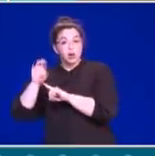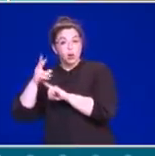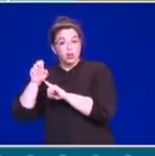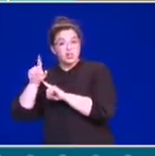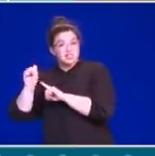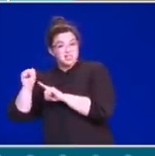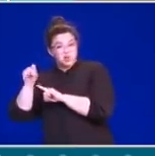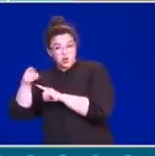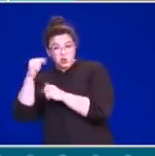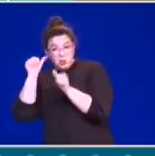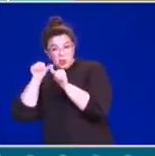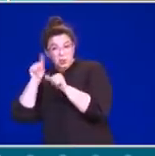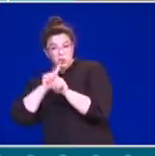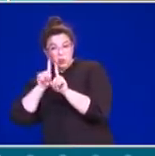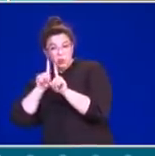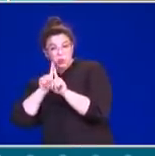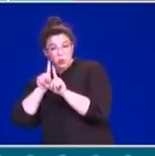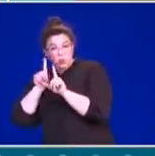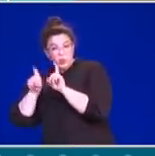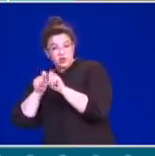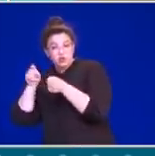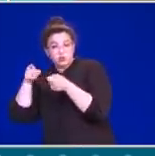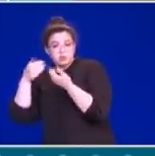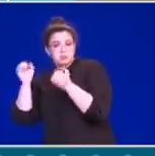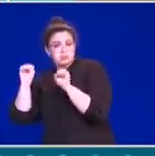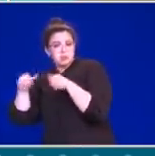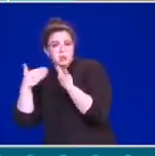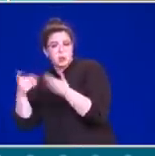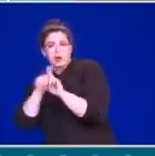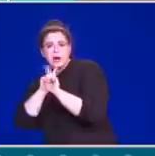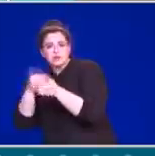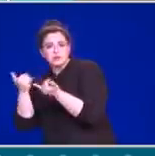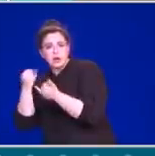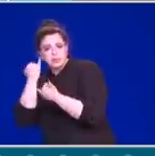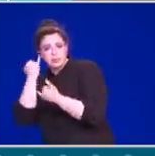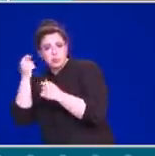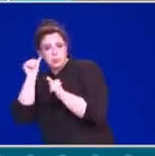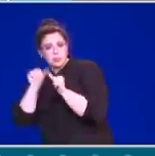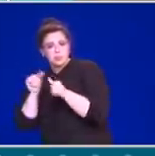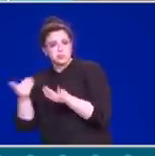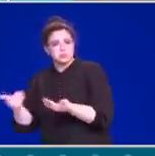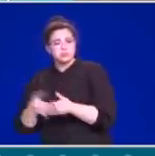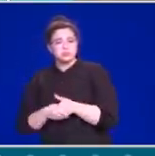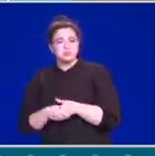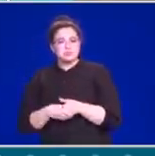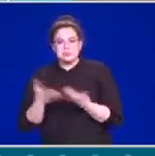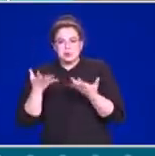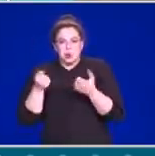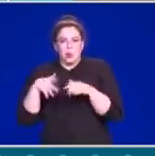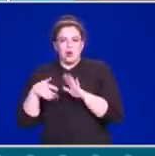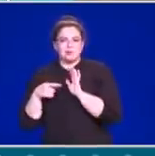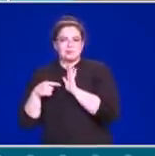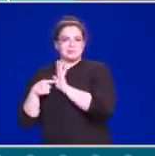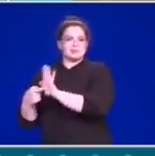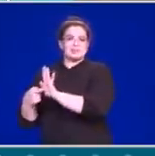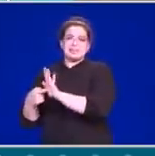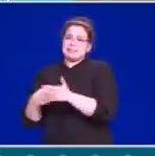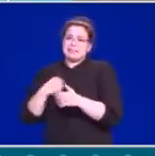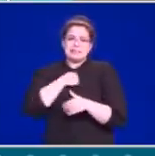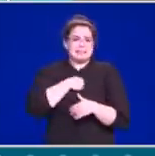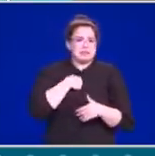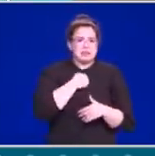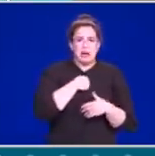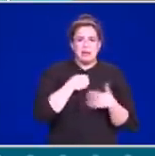if you remember what it was, you can address it now. Don't want to put you on the spot. No, sorry, Mike, I